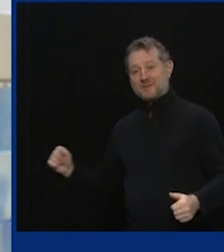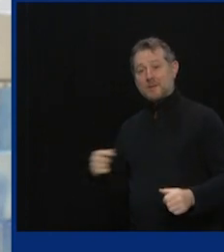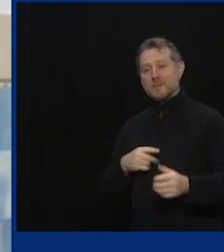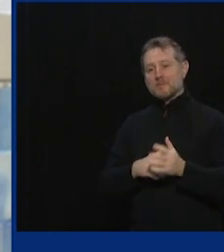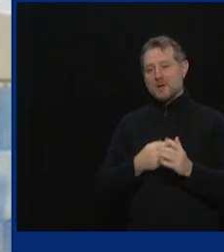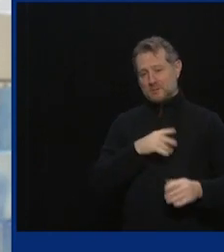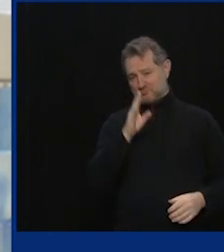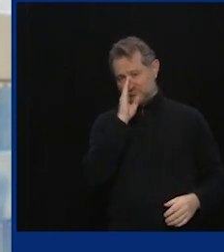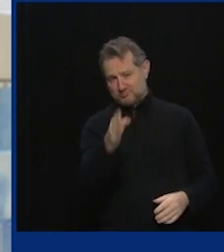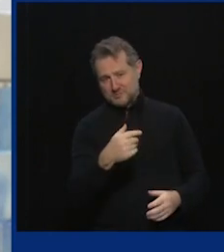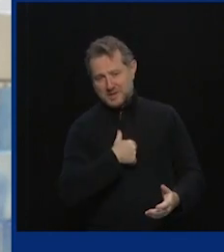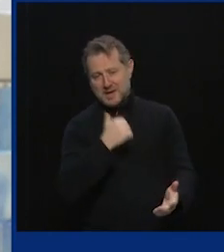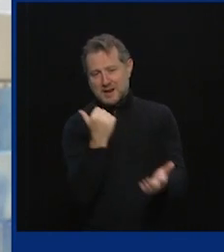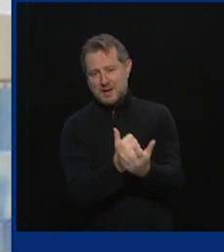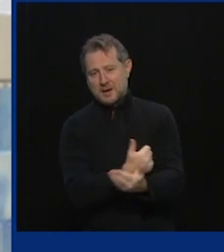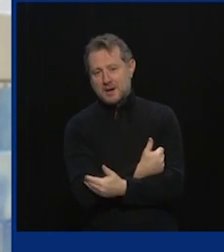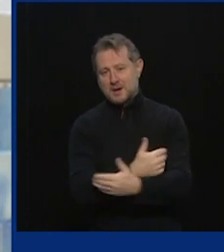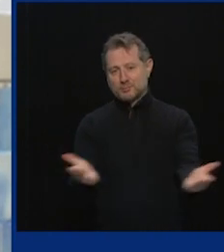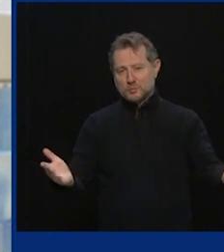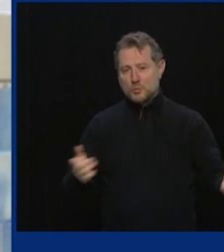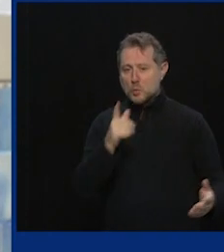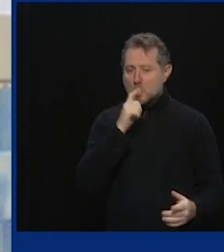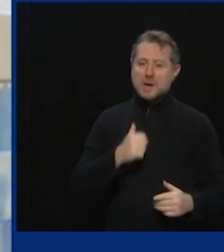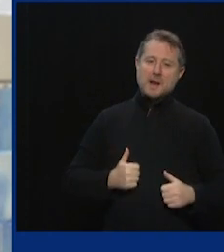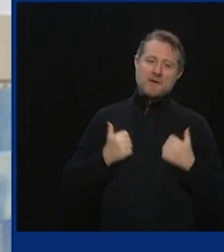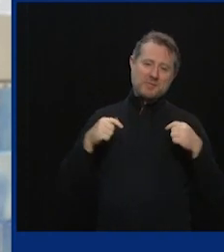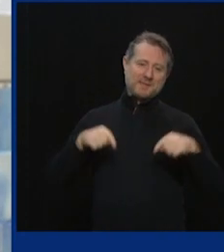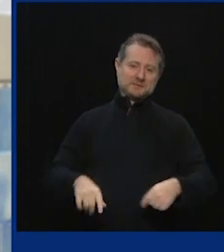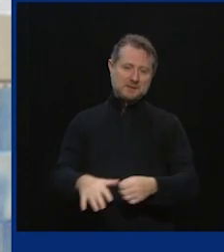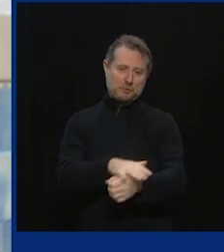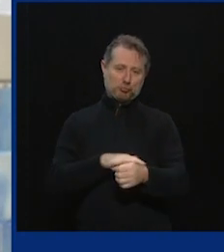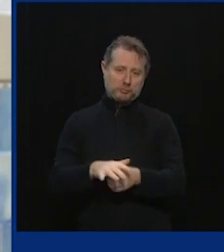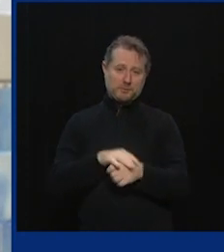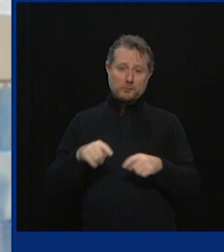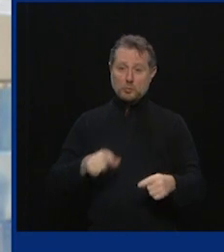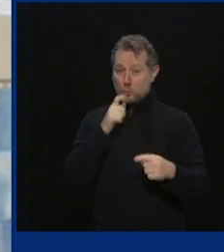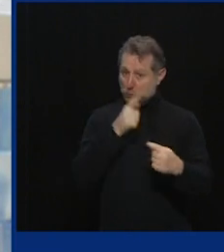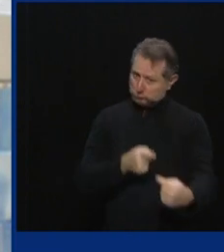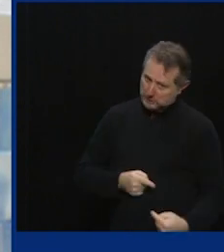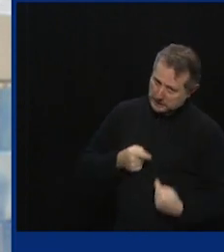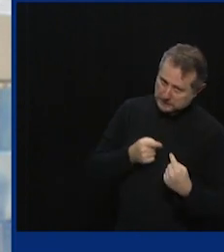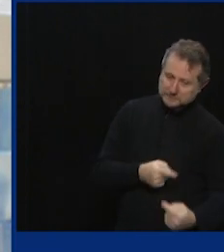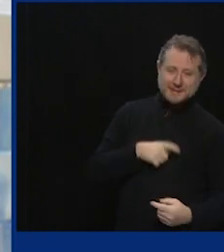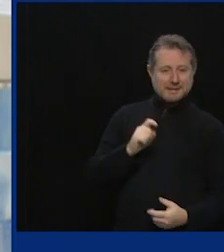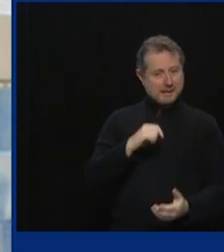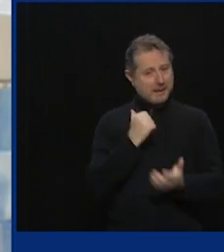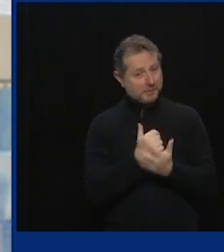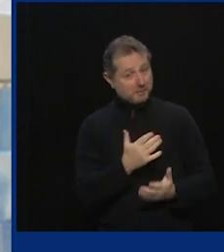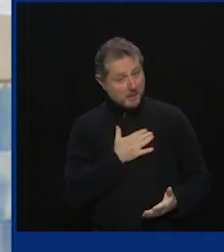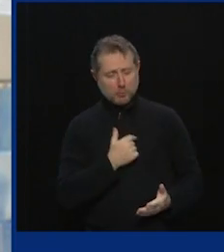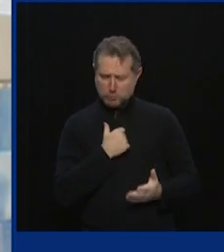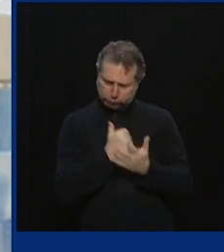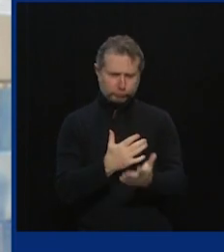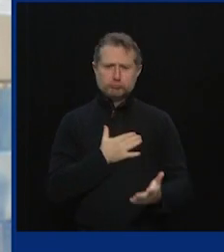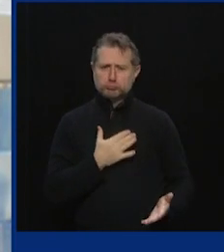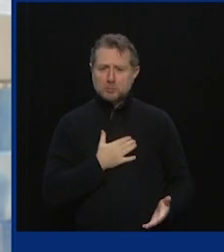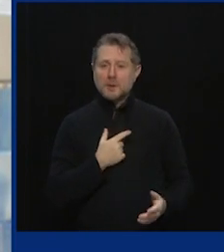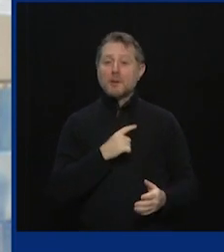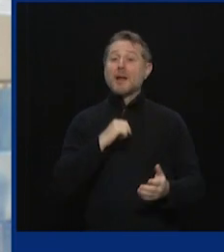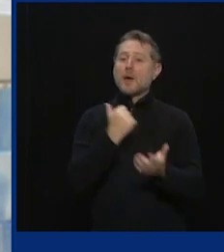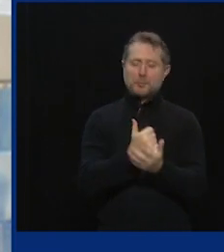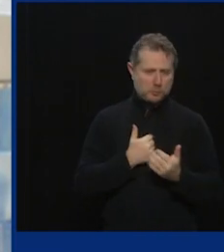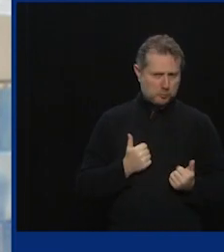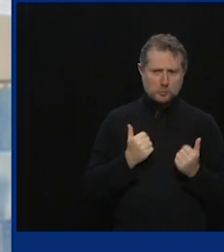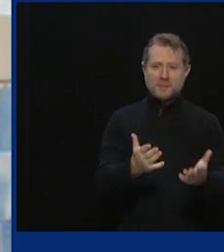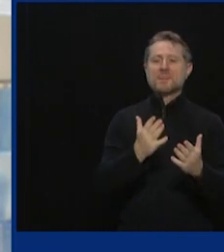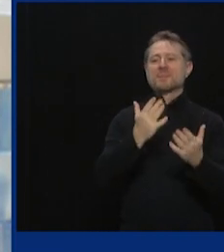lives of our brothers and sisters who are struggling right now. They need our help right now, and we're here to deliver that for them. Thank